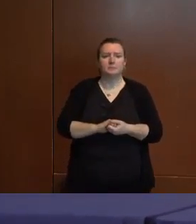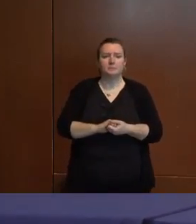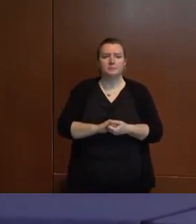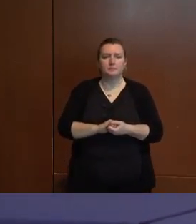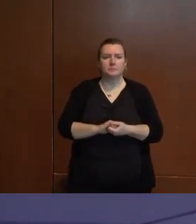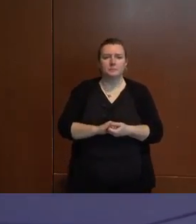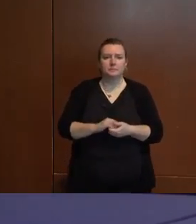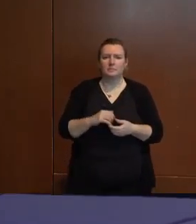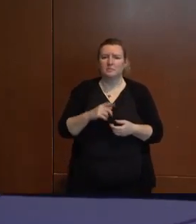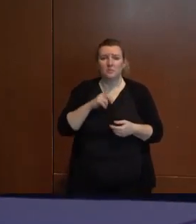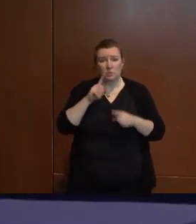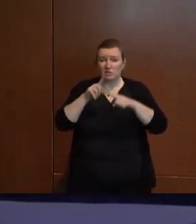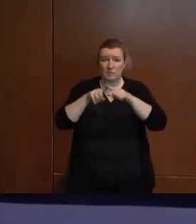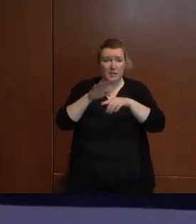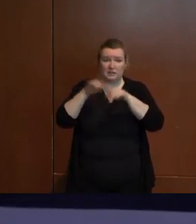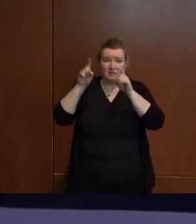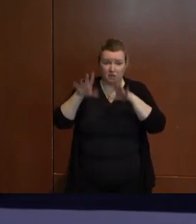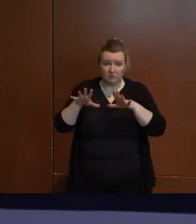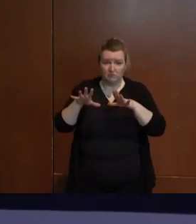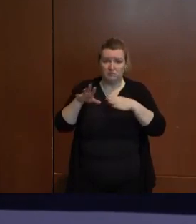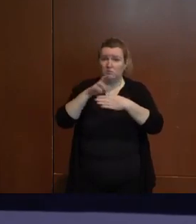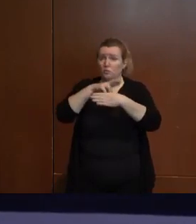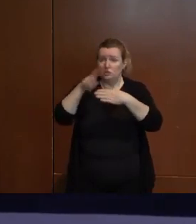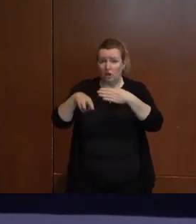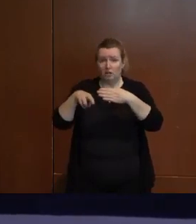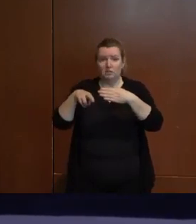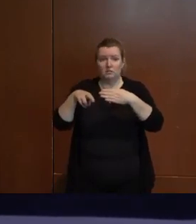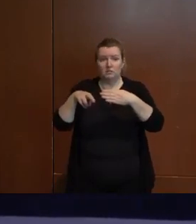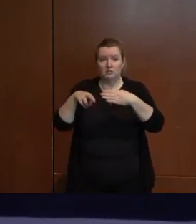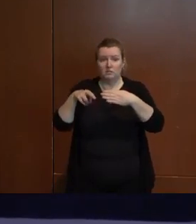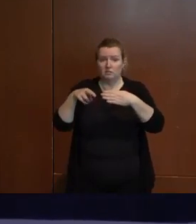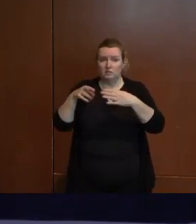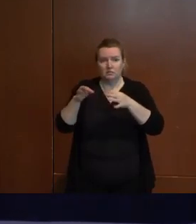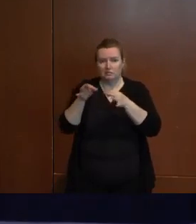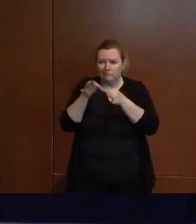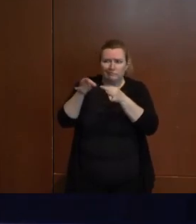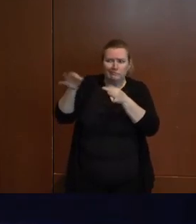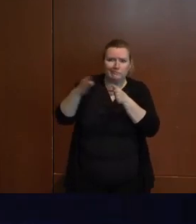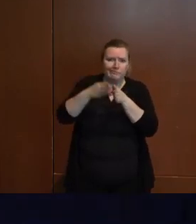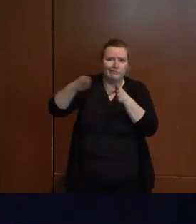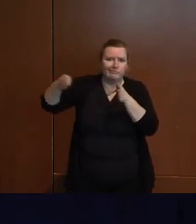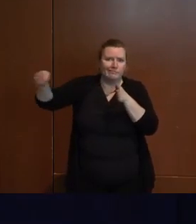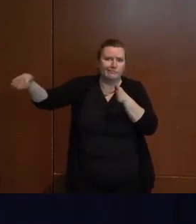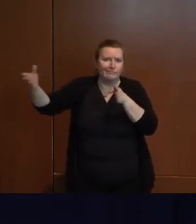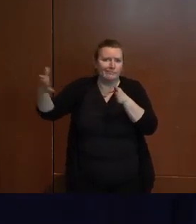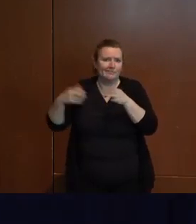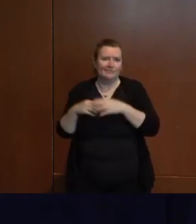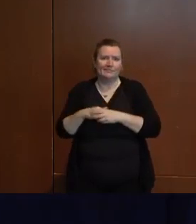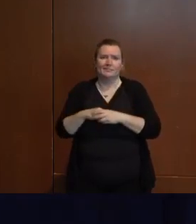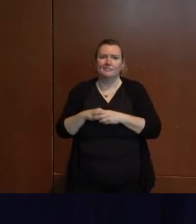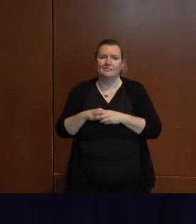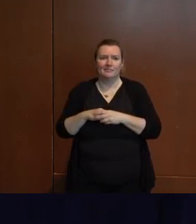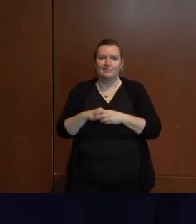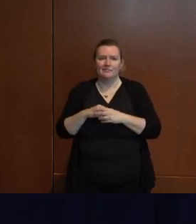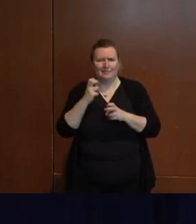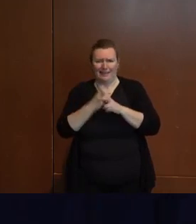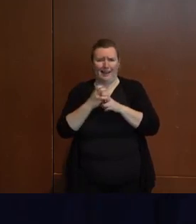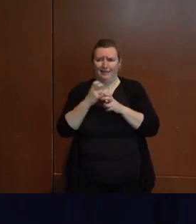want to plan for what we think is the worst case and hope for the best. And the resiliency of our